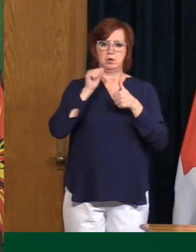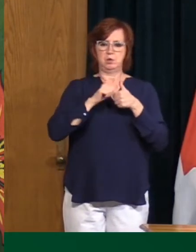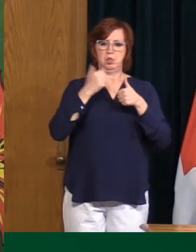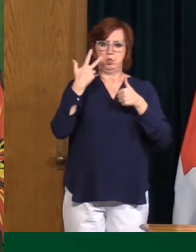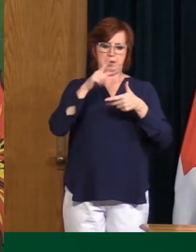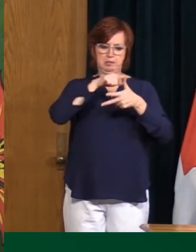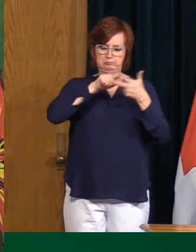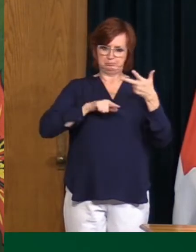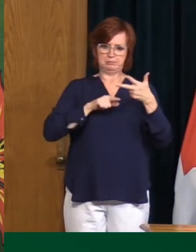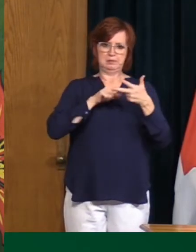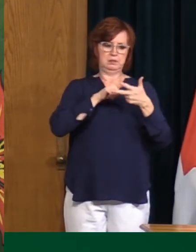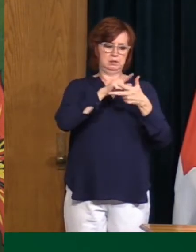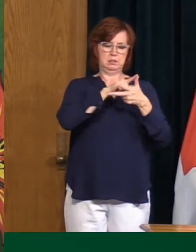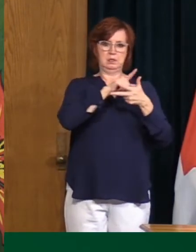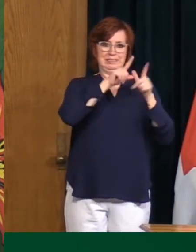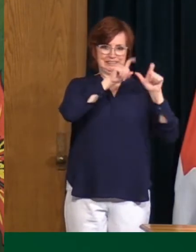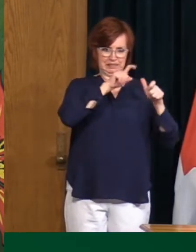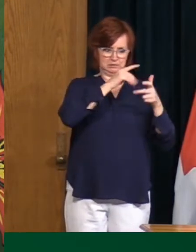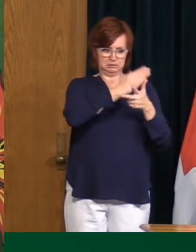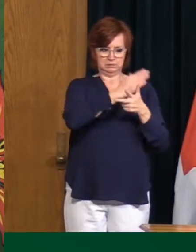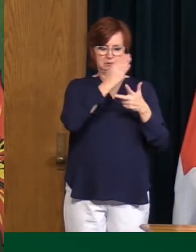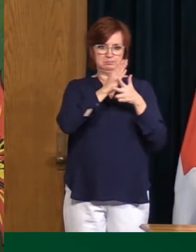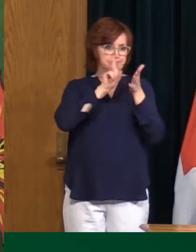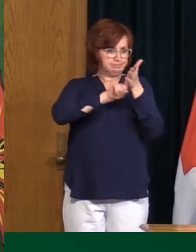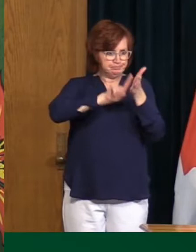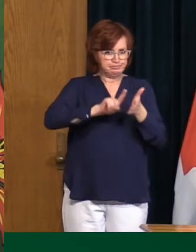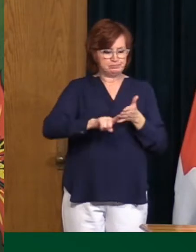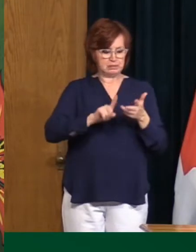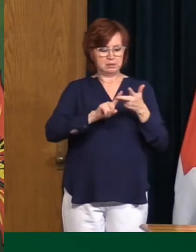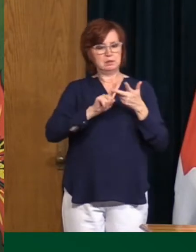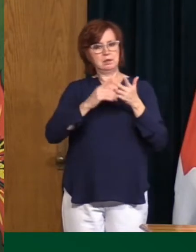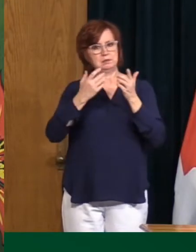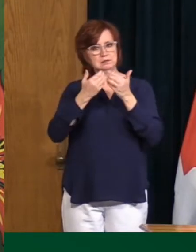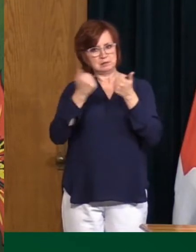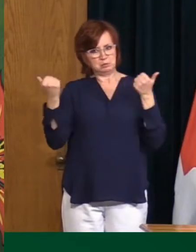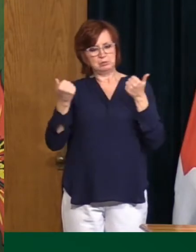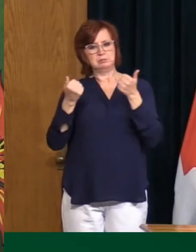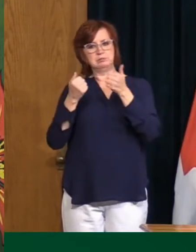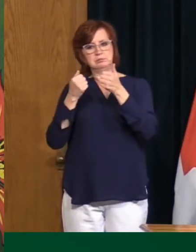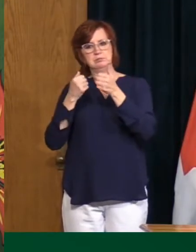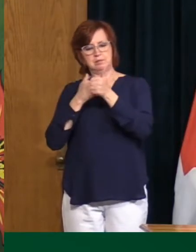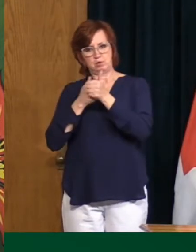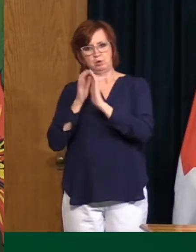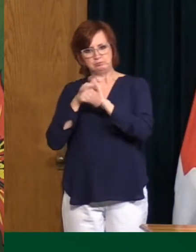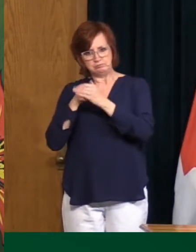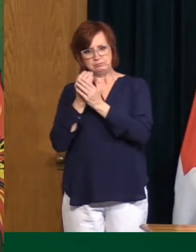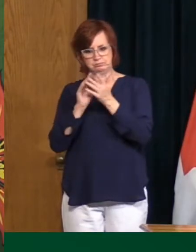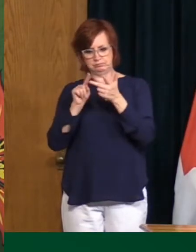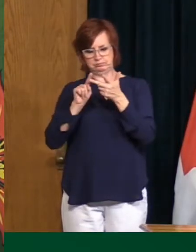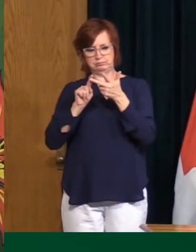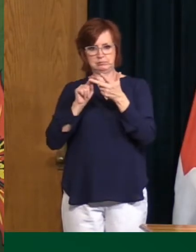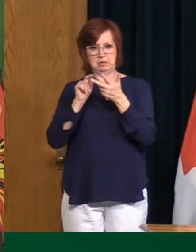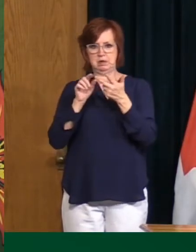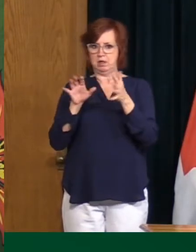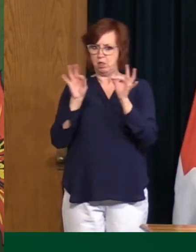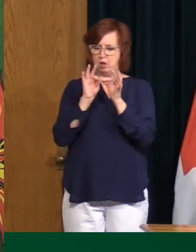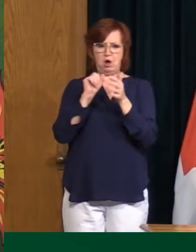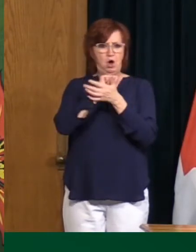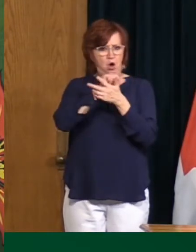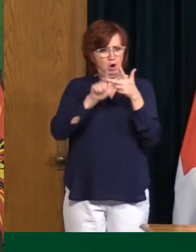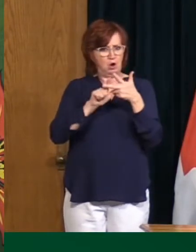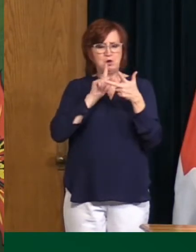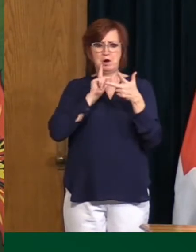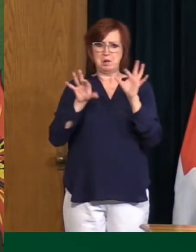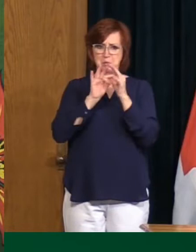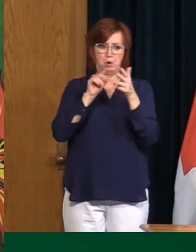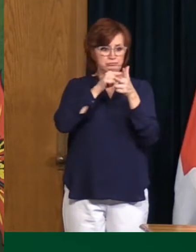testing, aggressive contact tracing, and of course, abiding by social distancing and good hand hygiene and all those sorts of things. So as we go